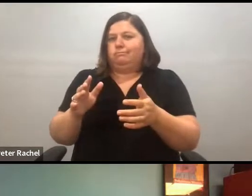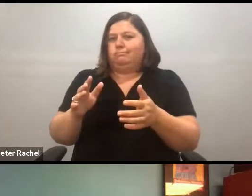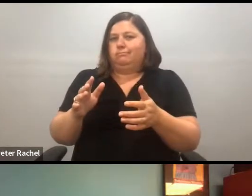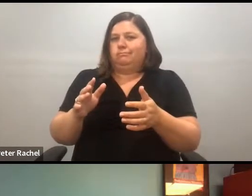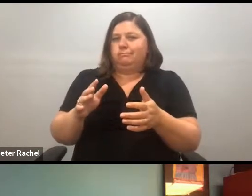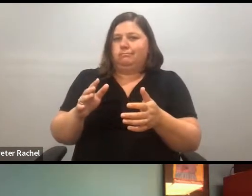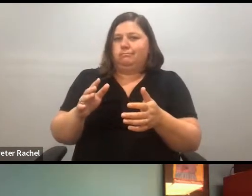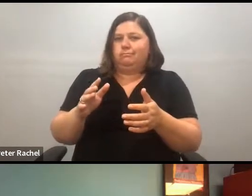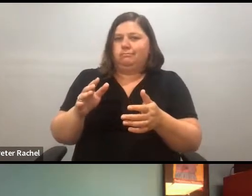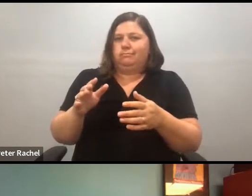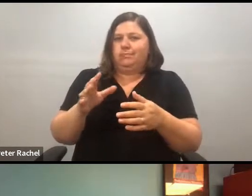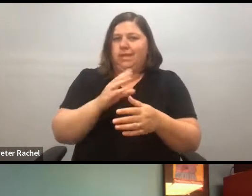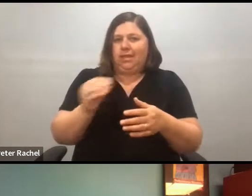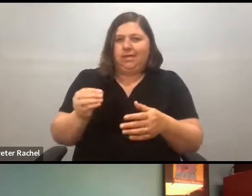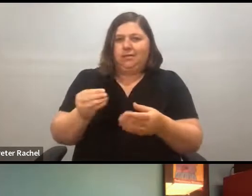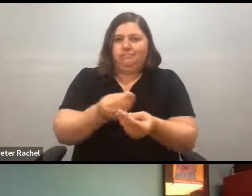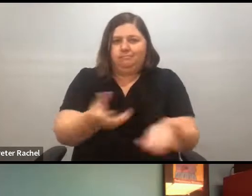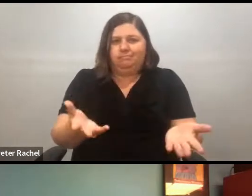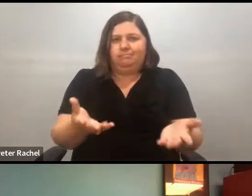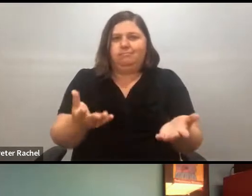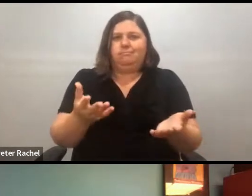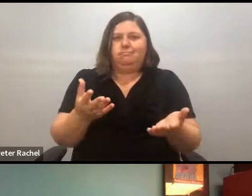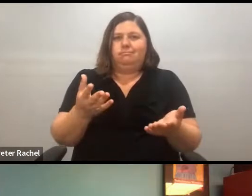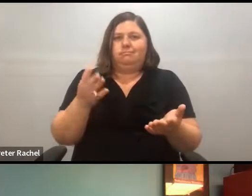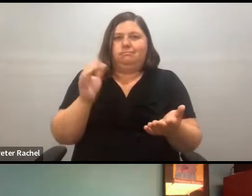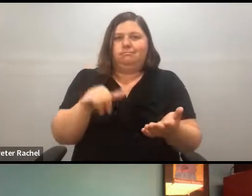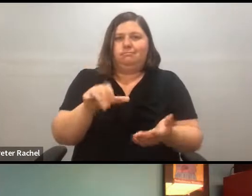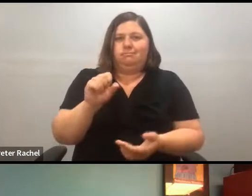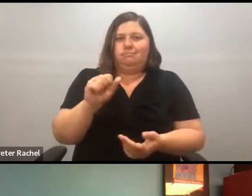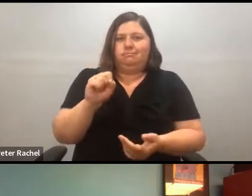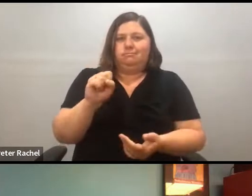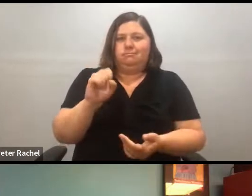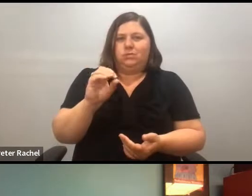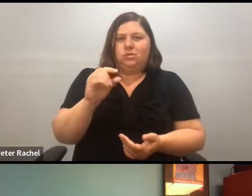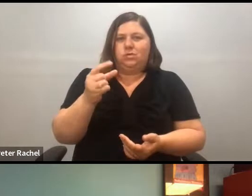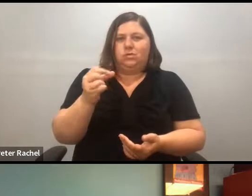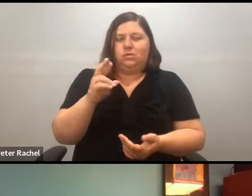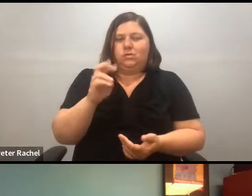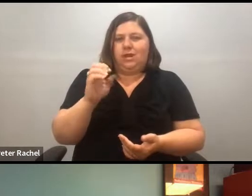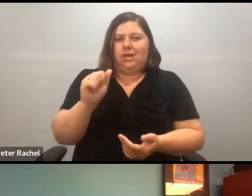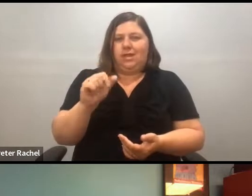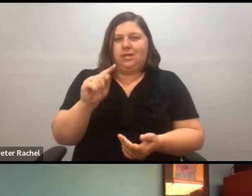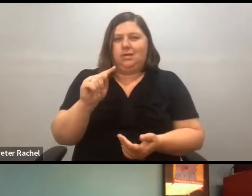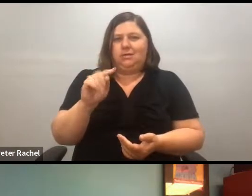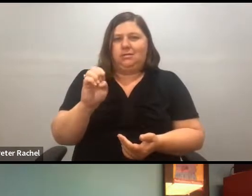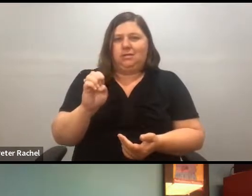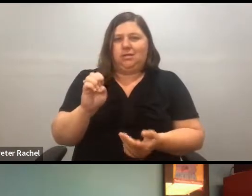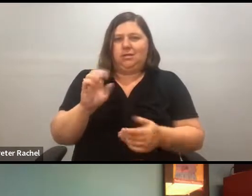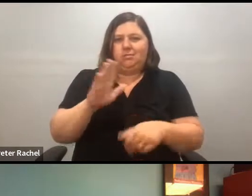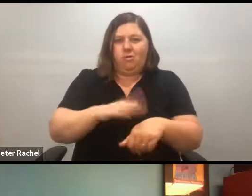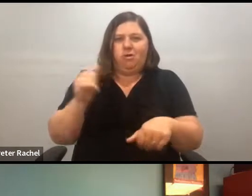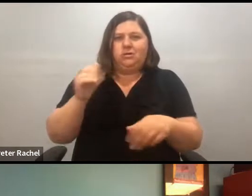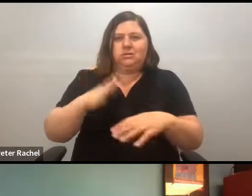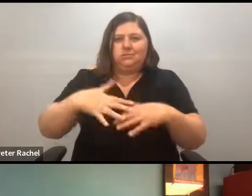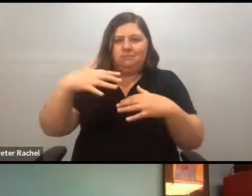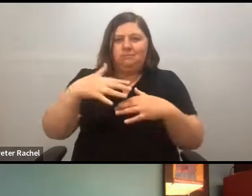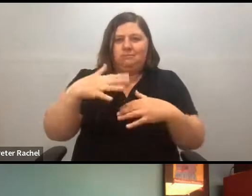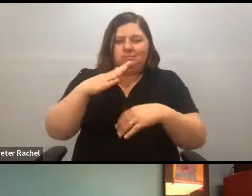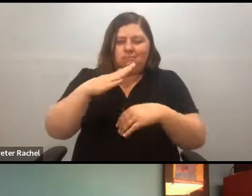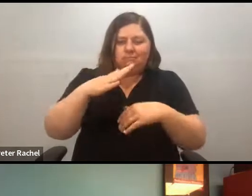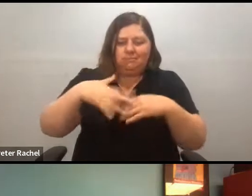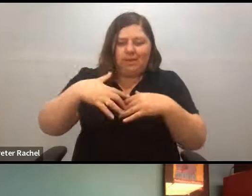revitalization, and land restoration, Sogorea Te calls on Native and non-Native peoples to heal and transform the legacies of